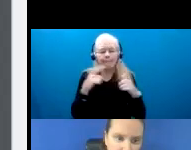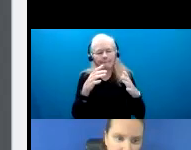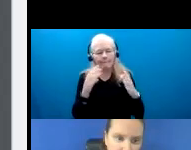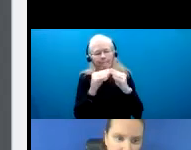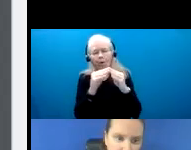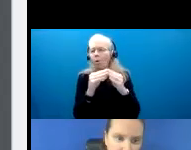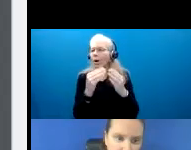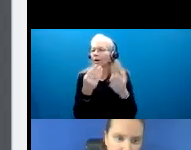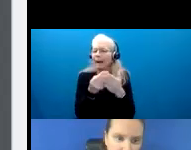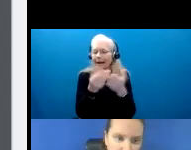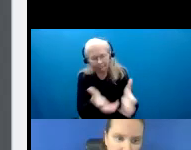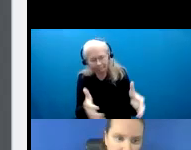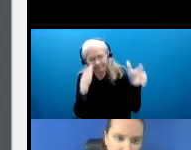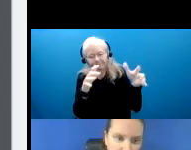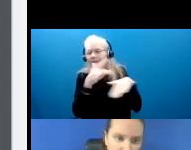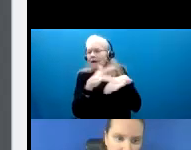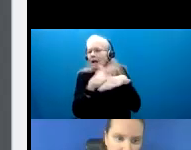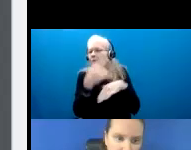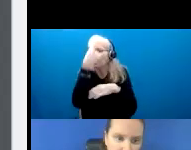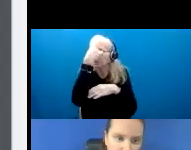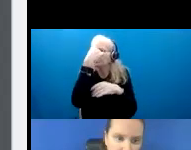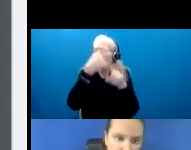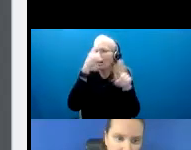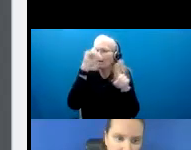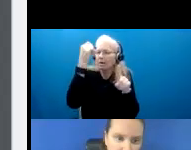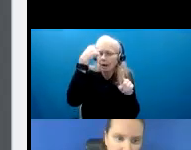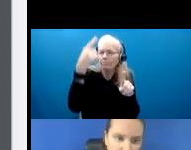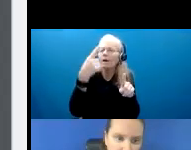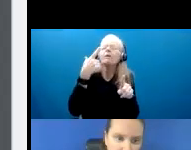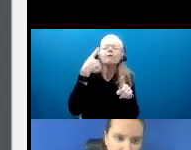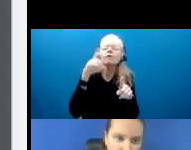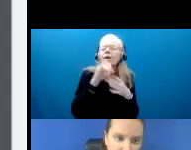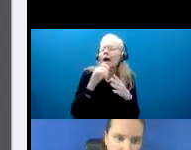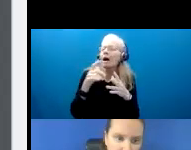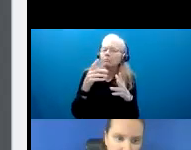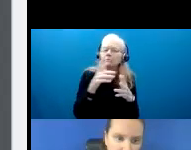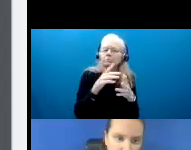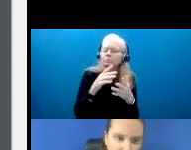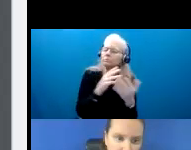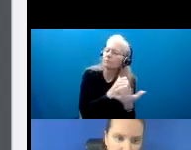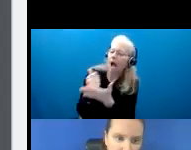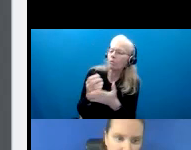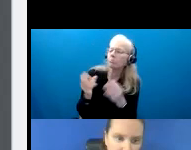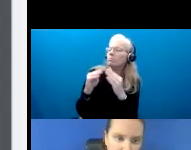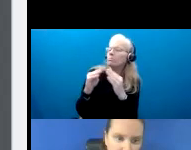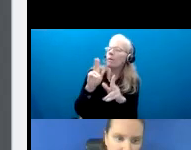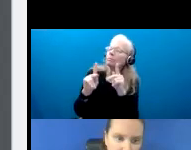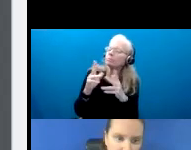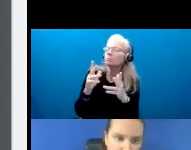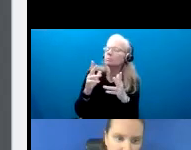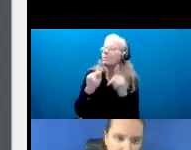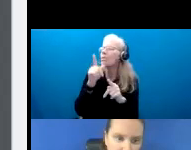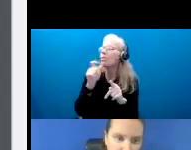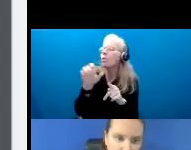to accommodate more homeowners. So this would be one, a lot of these would be ones that we explore